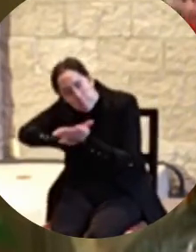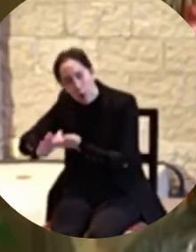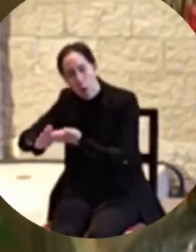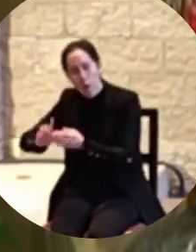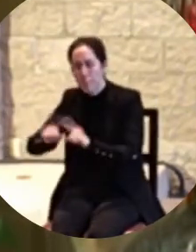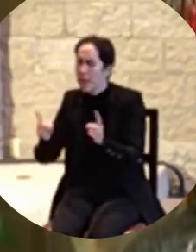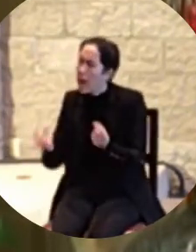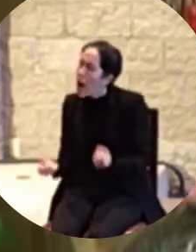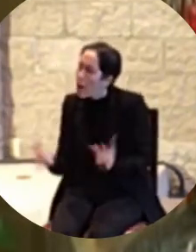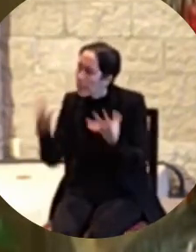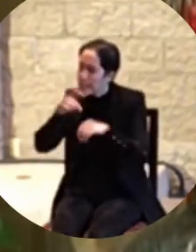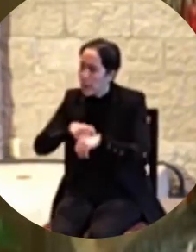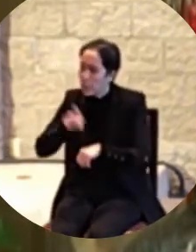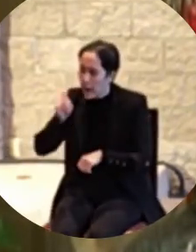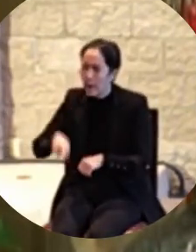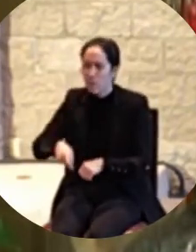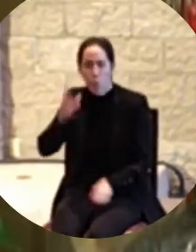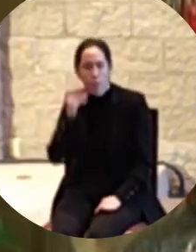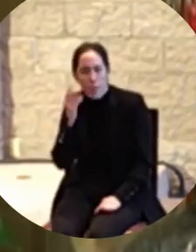in order to be free?